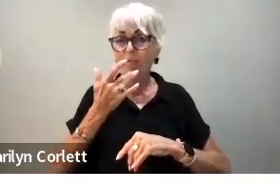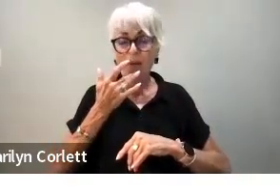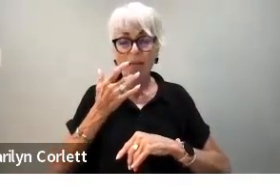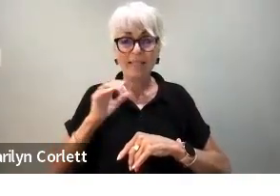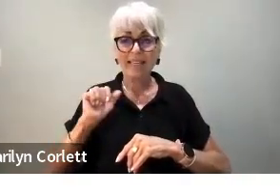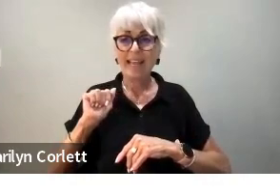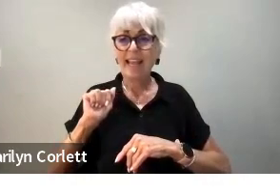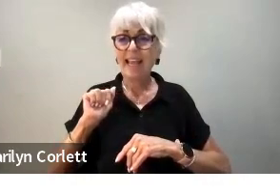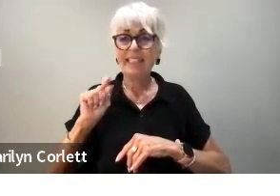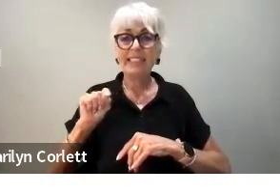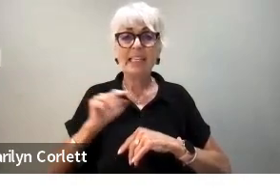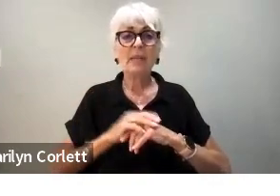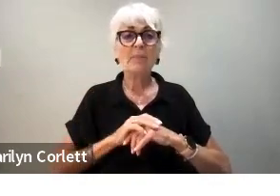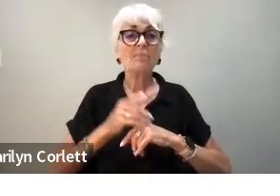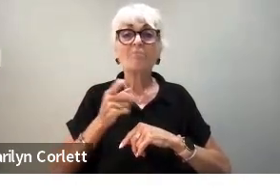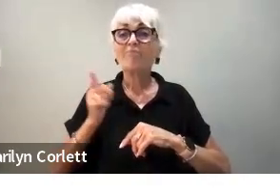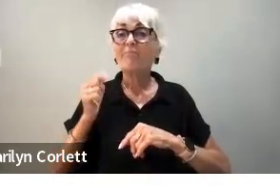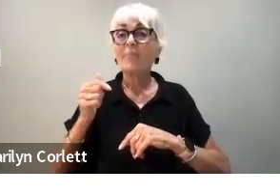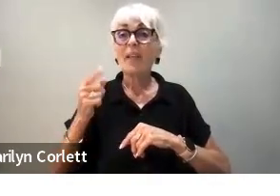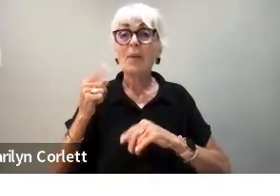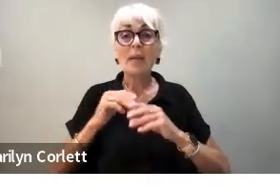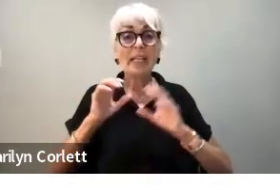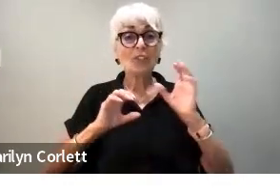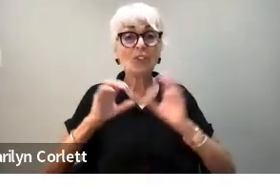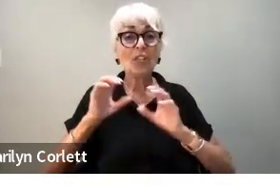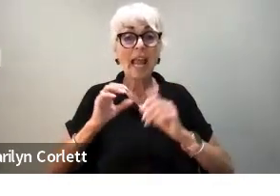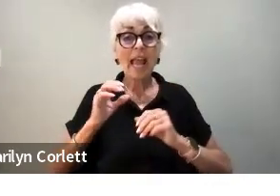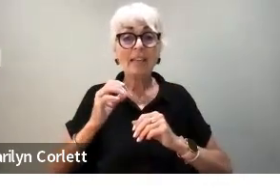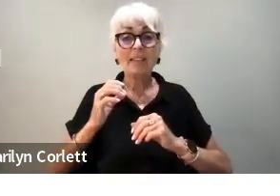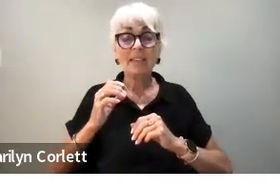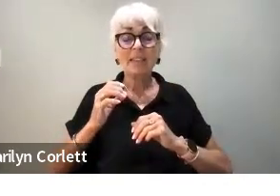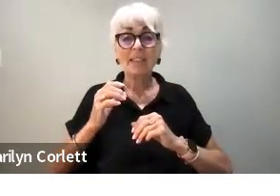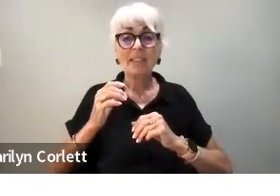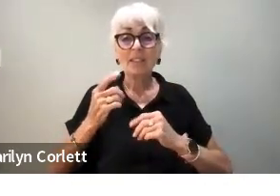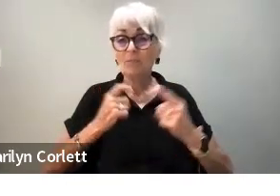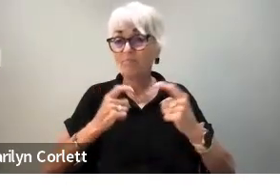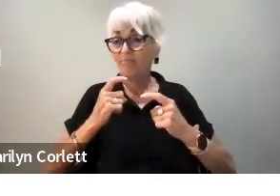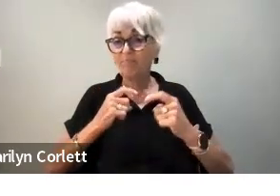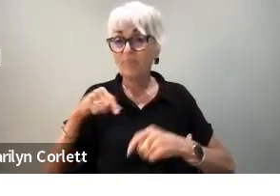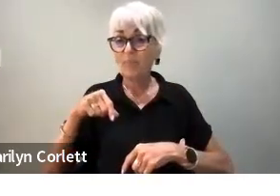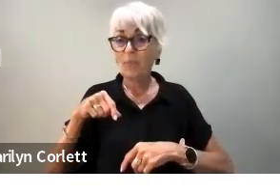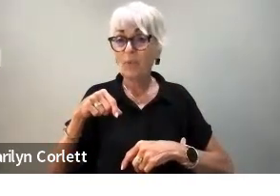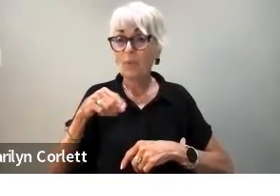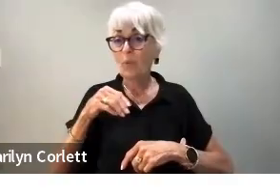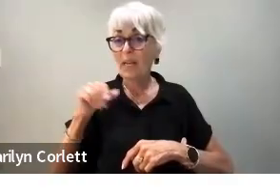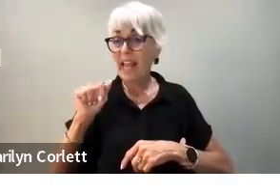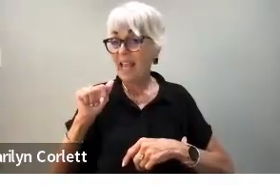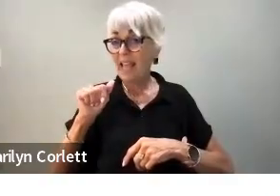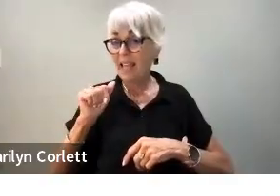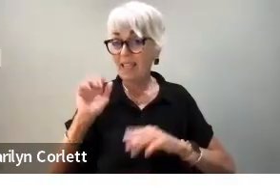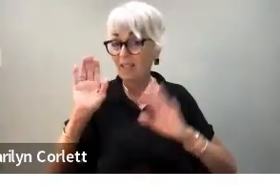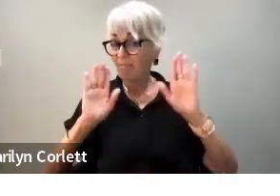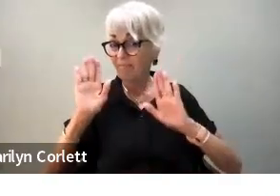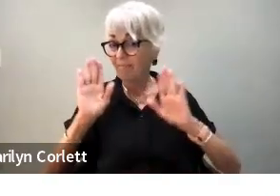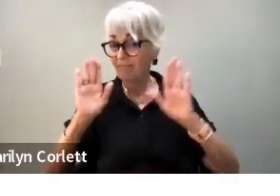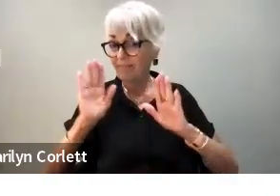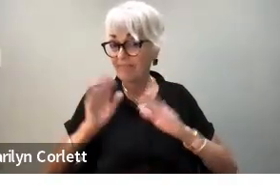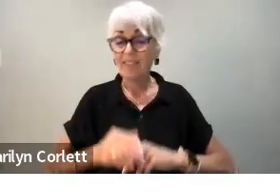have anyone who is in the chat question answer? Raise hands.